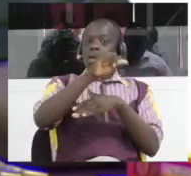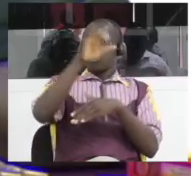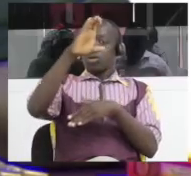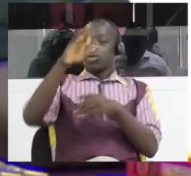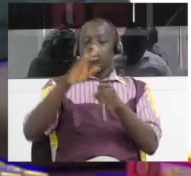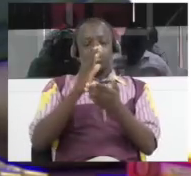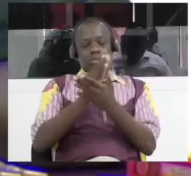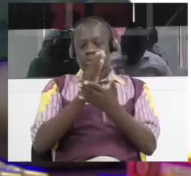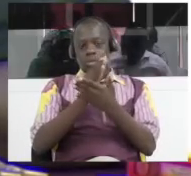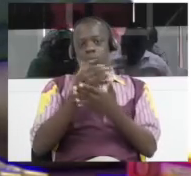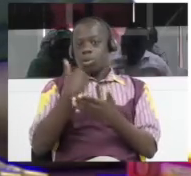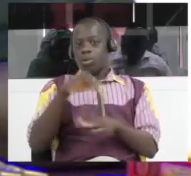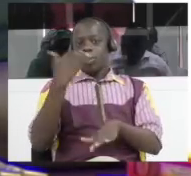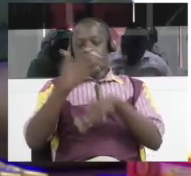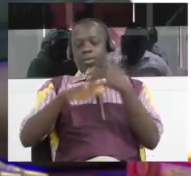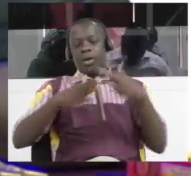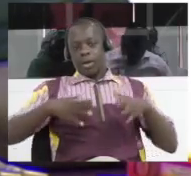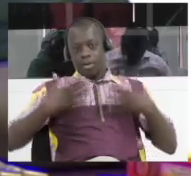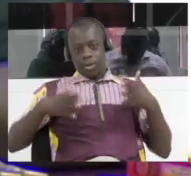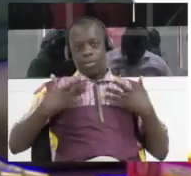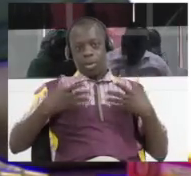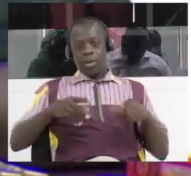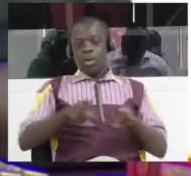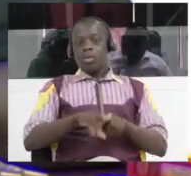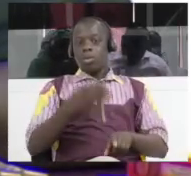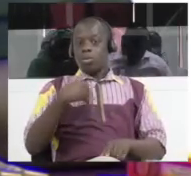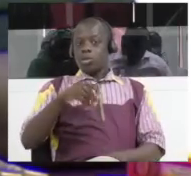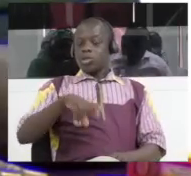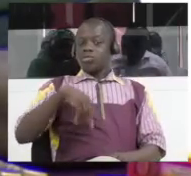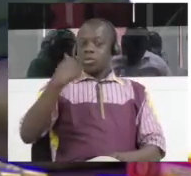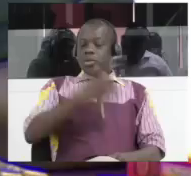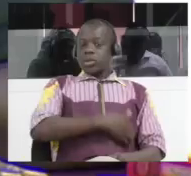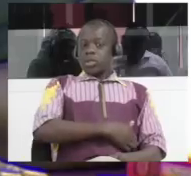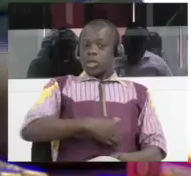country, naturally there would be resentment, there would be, you know,